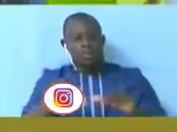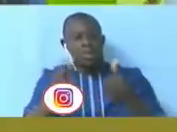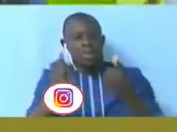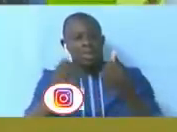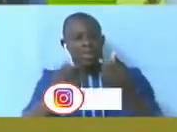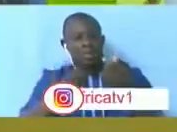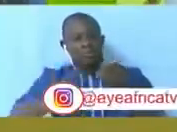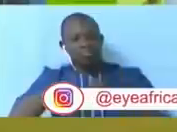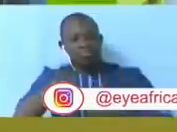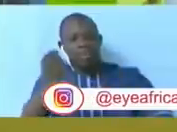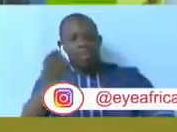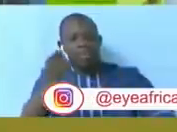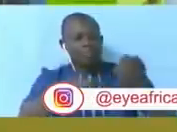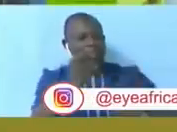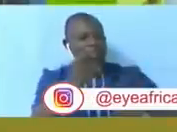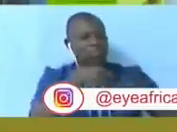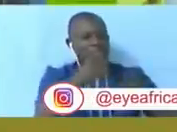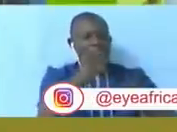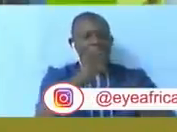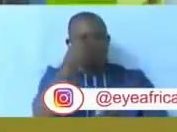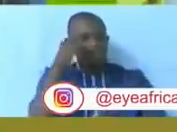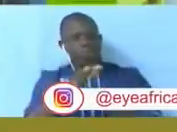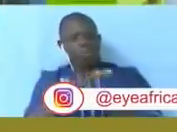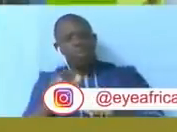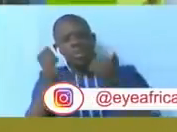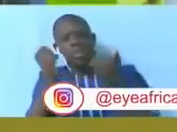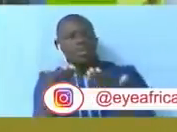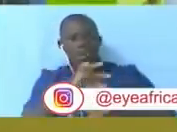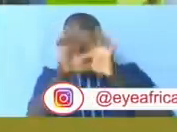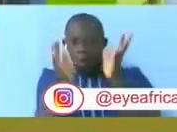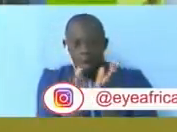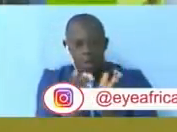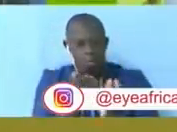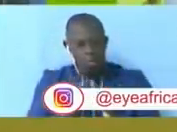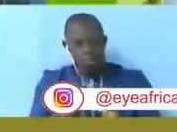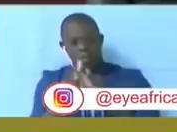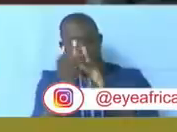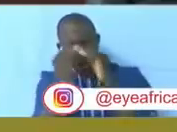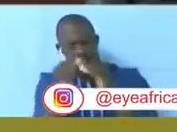work. We are all not sleeping in this country.